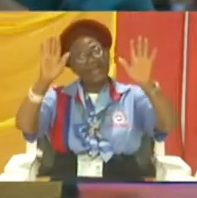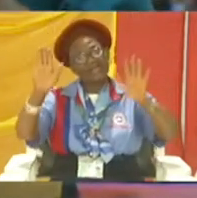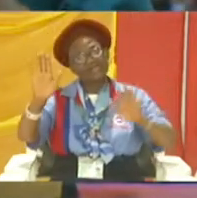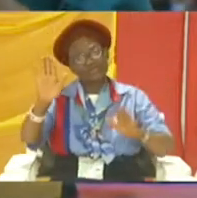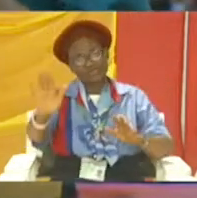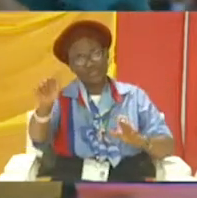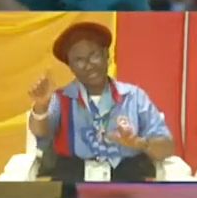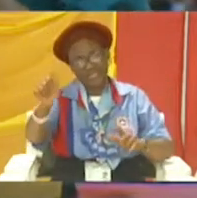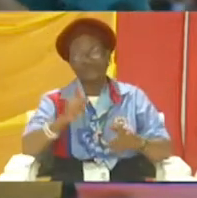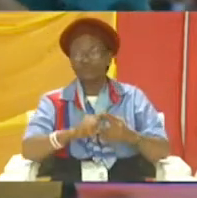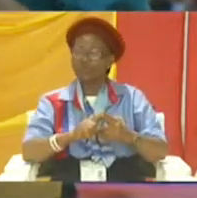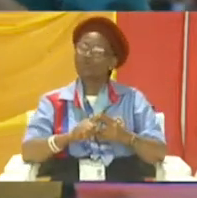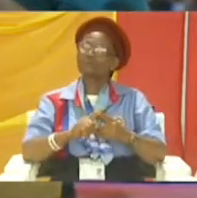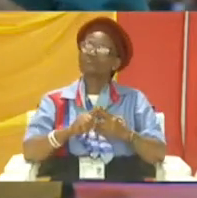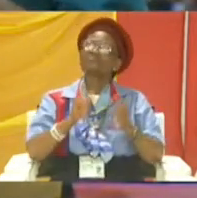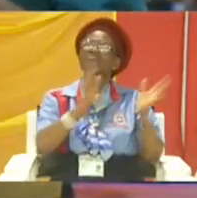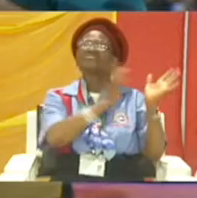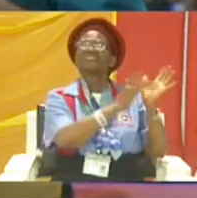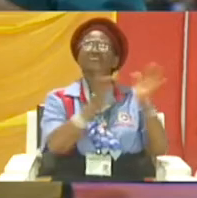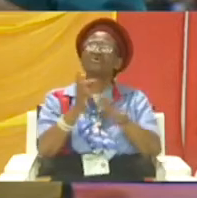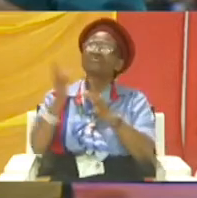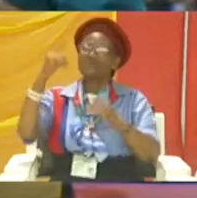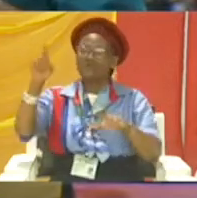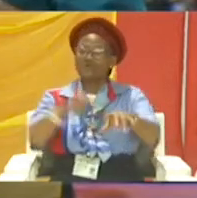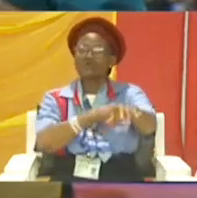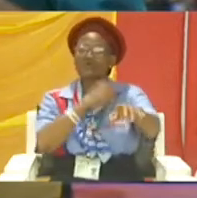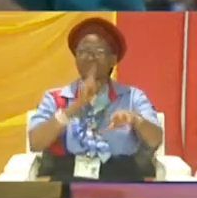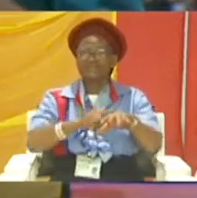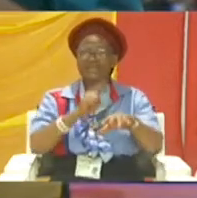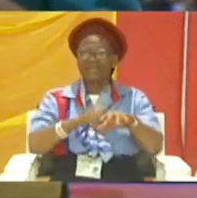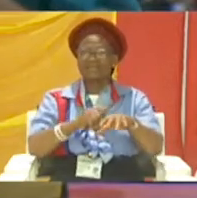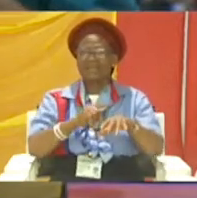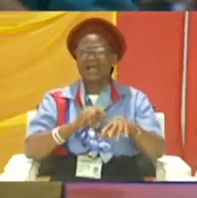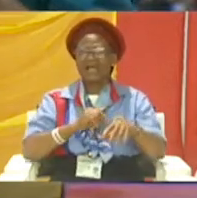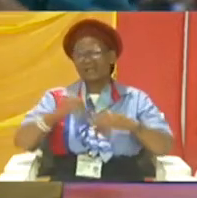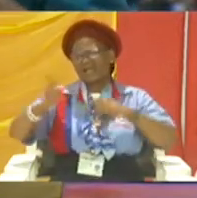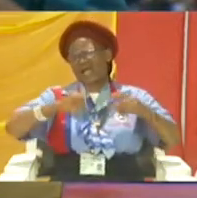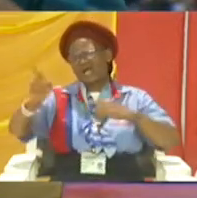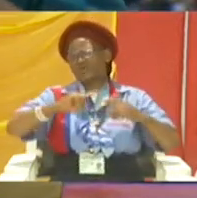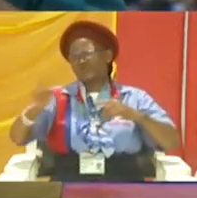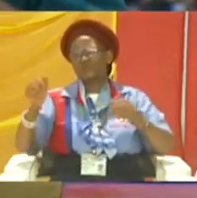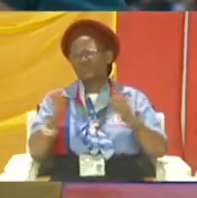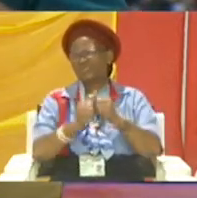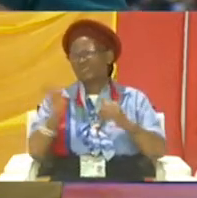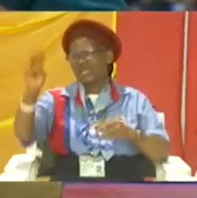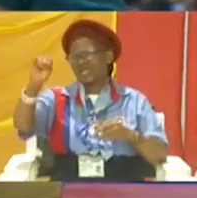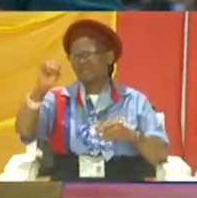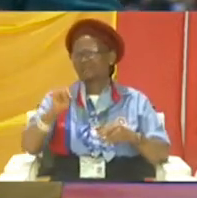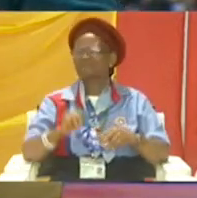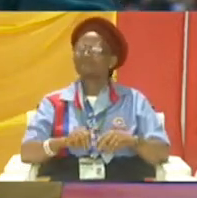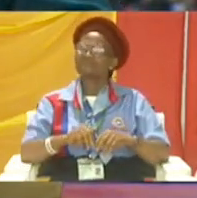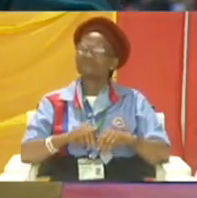And for a long time, I argued with them.